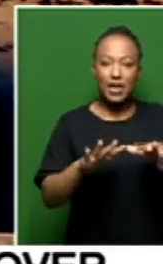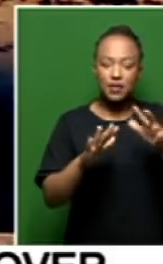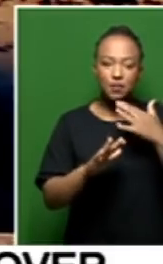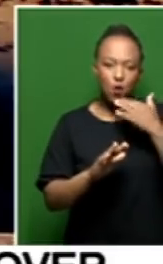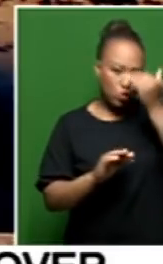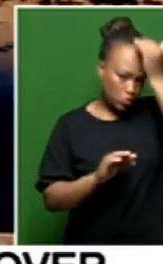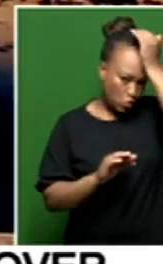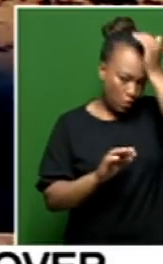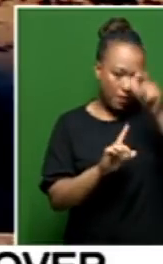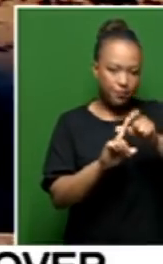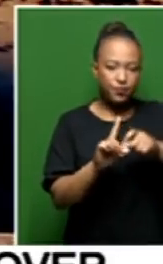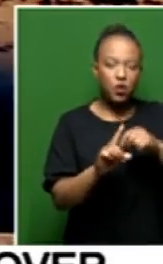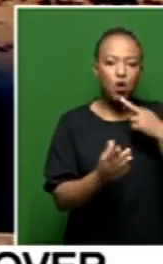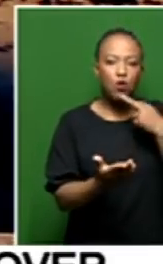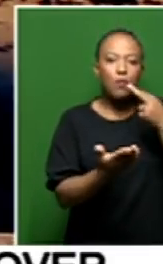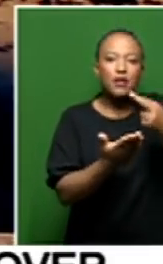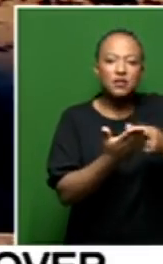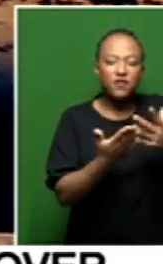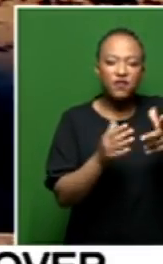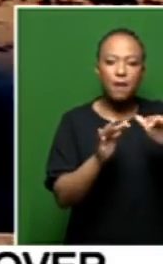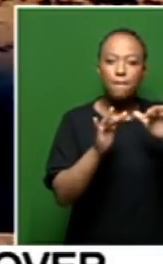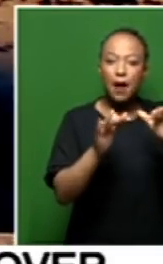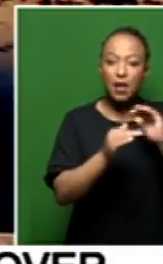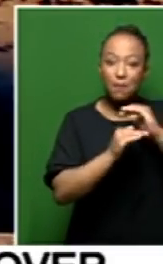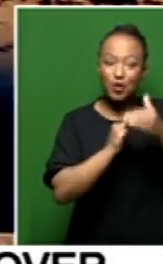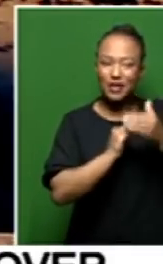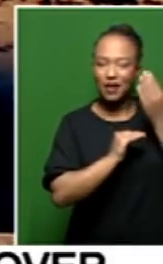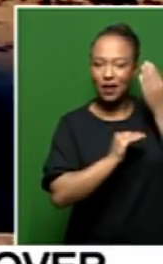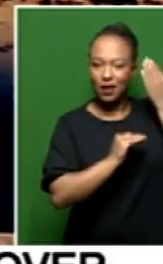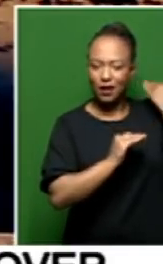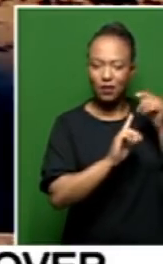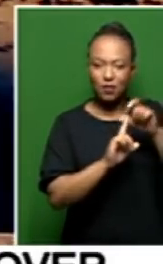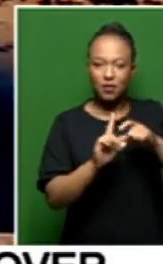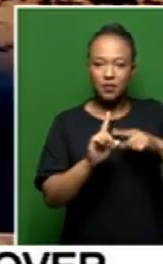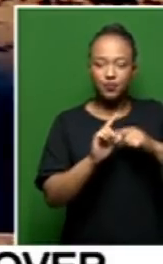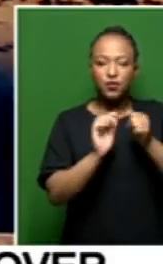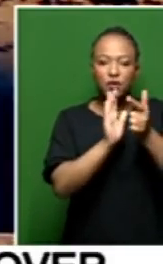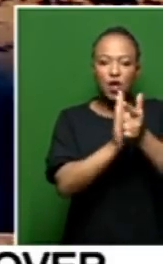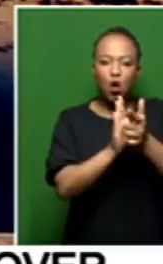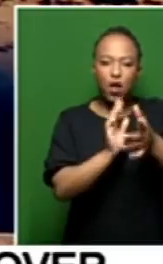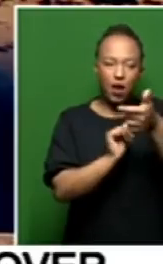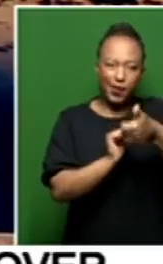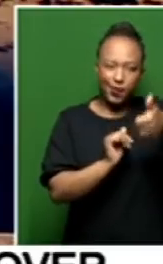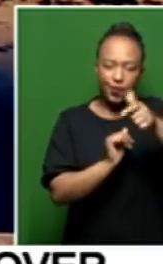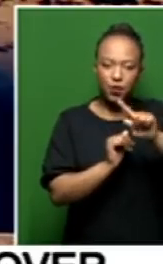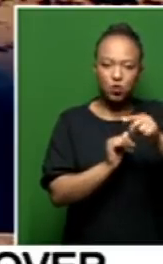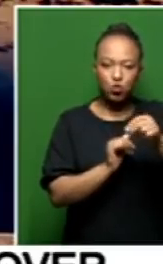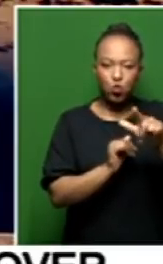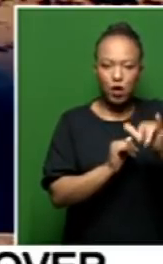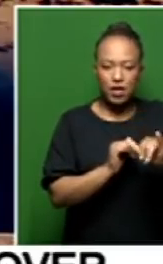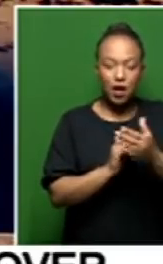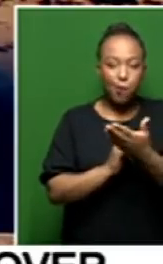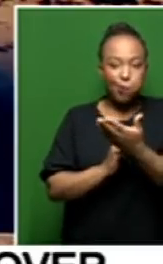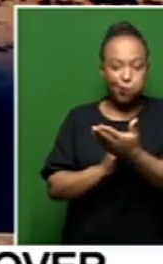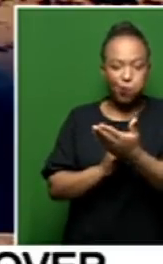Jacob Zuma following recommendations that were made by the then Public Protector, Advocate Thuli Madonsela, who joins us now